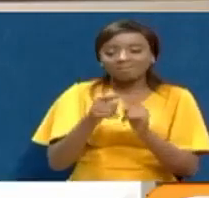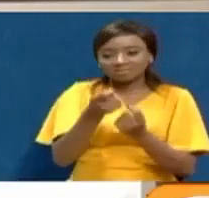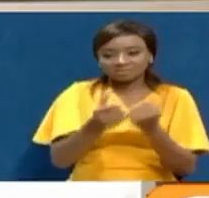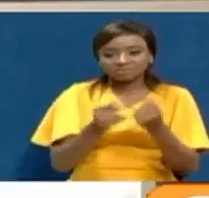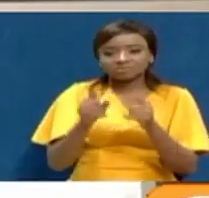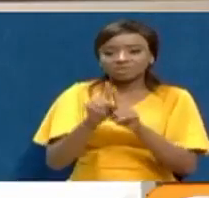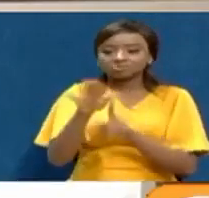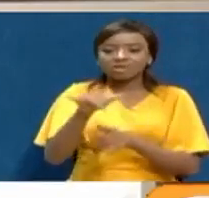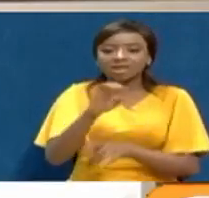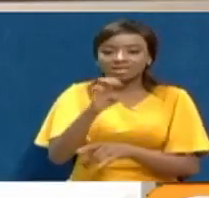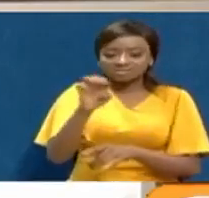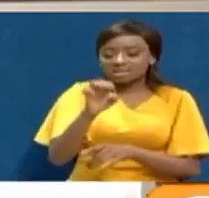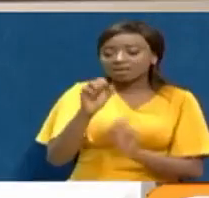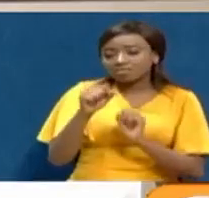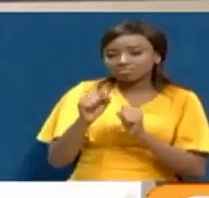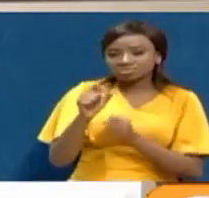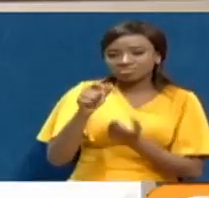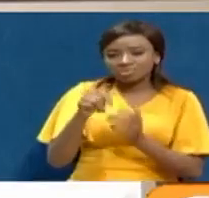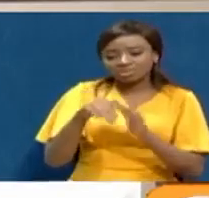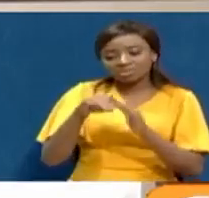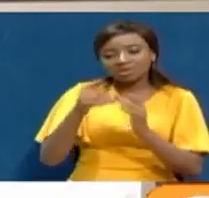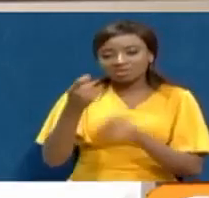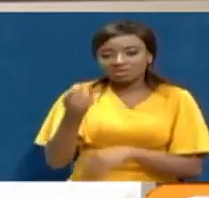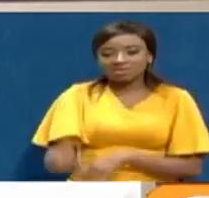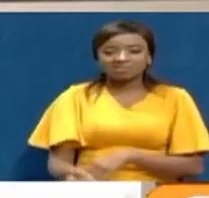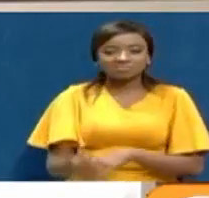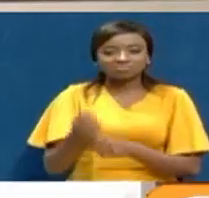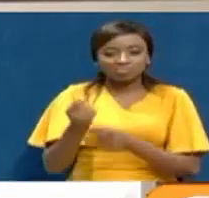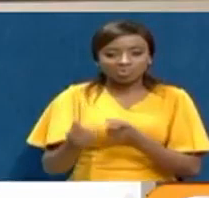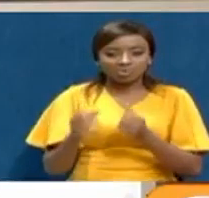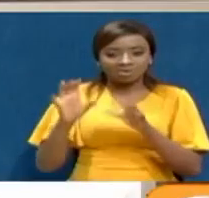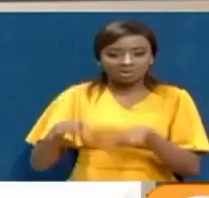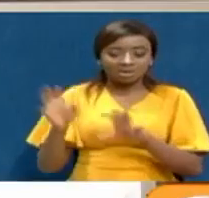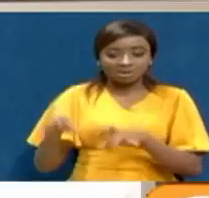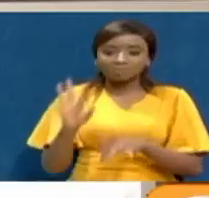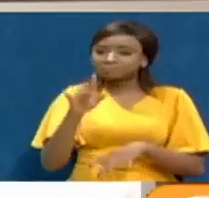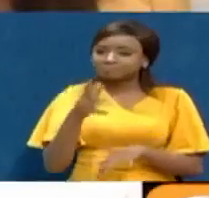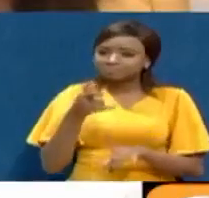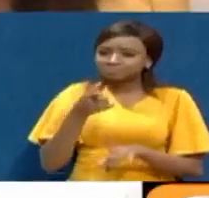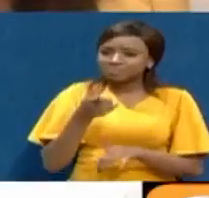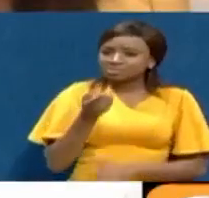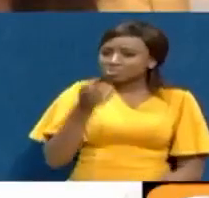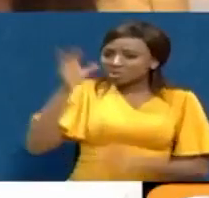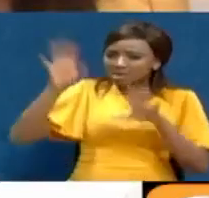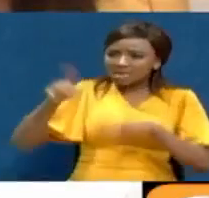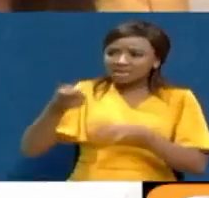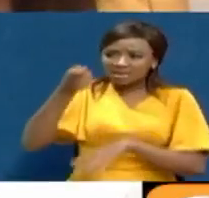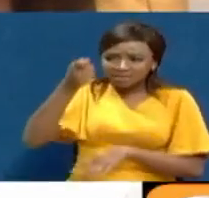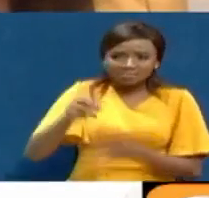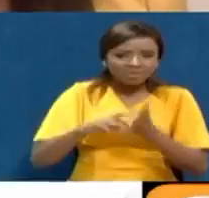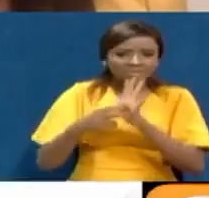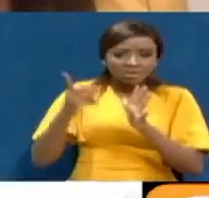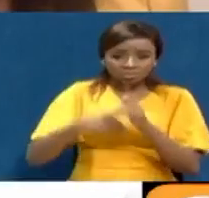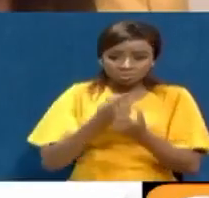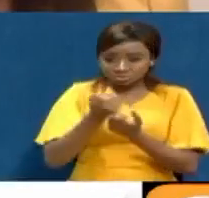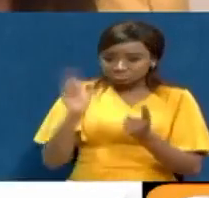we definitely are expecting below average rainfall for the coming season. So what is the impact of below average rainfall? Should the farmers